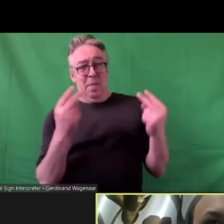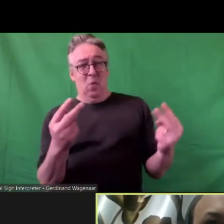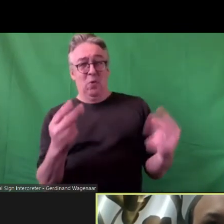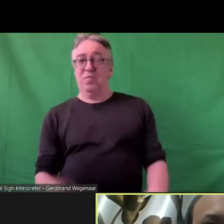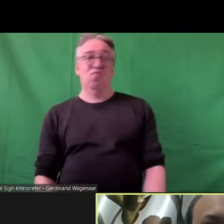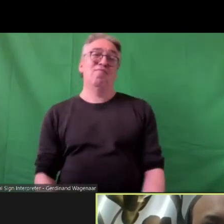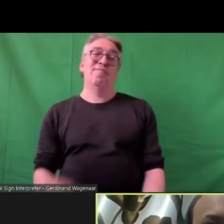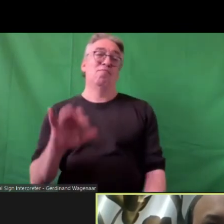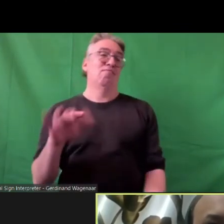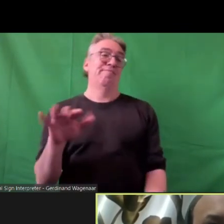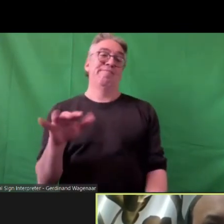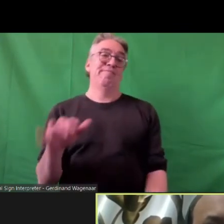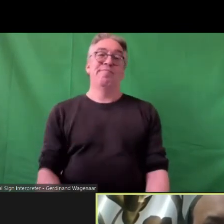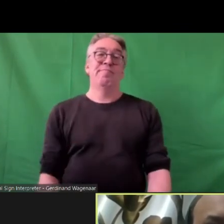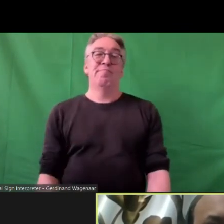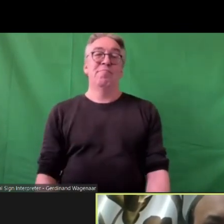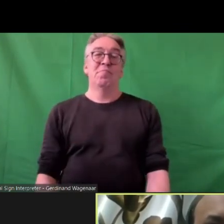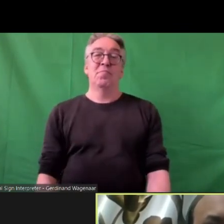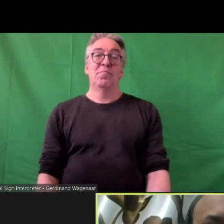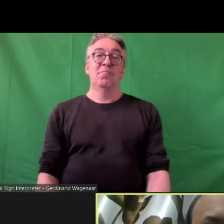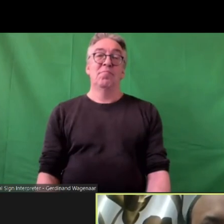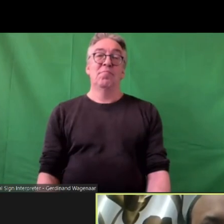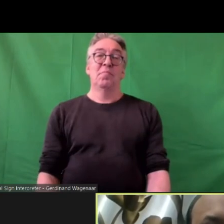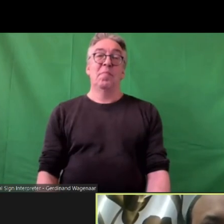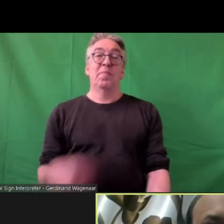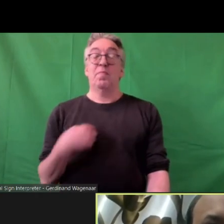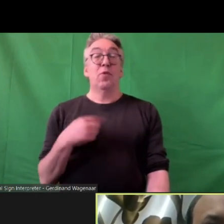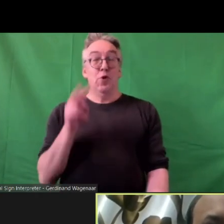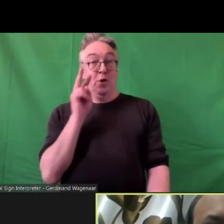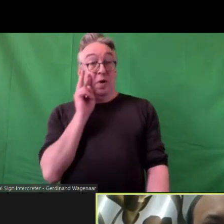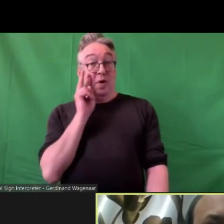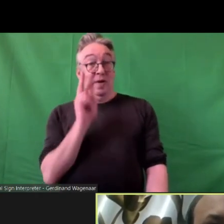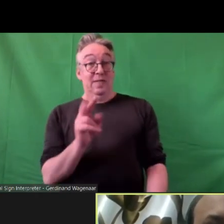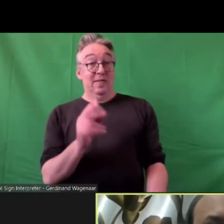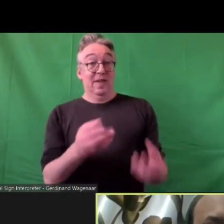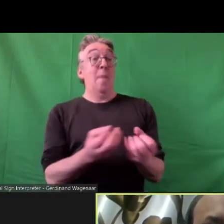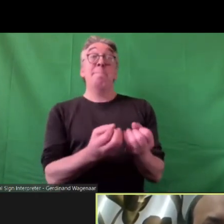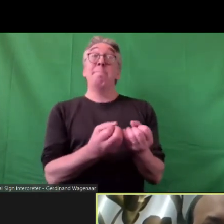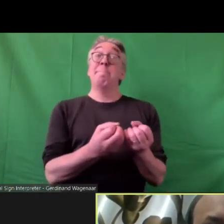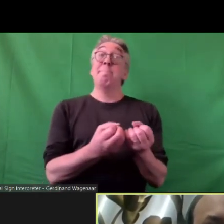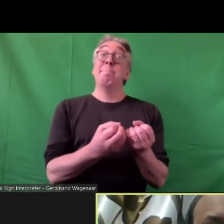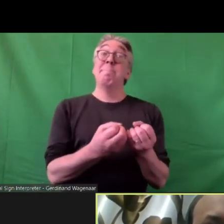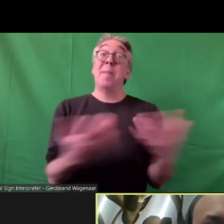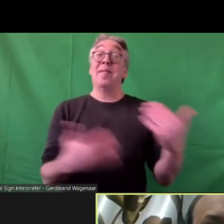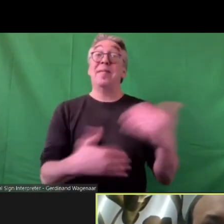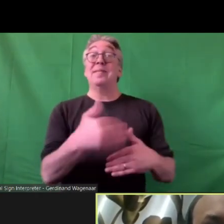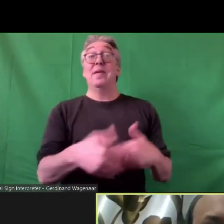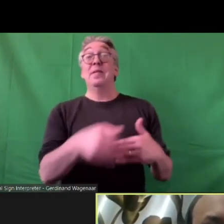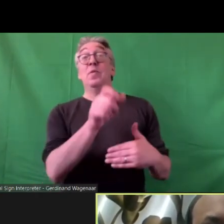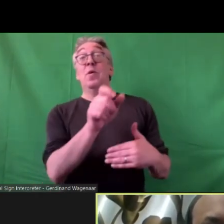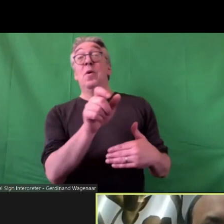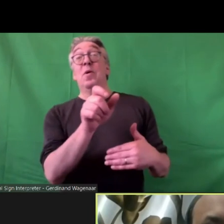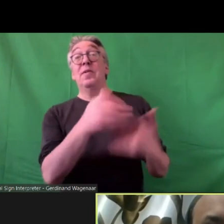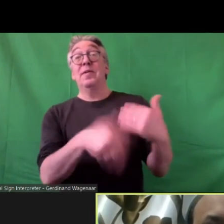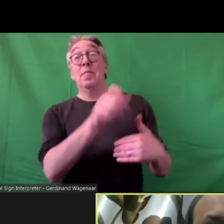for different sector. We are not finding many people with disabilities are working in a decision-making forum. Such I am only one who